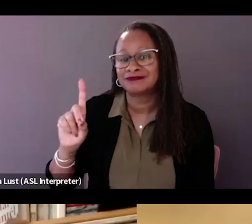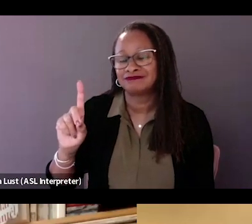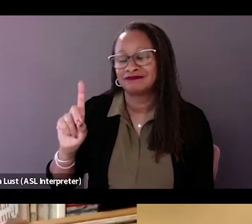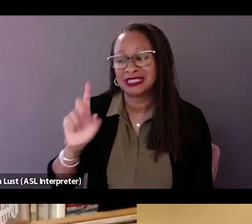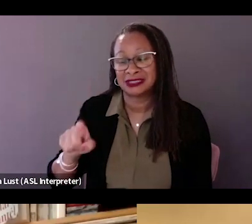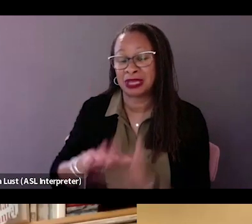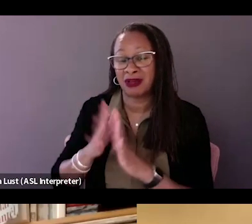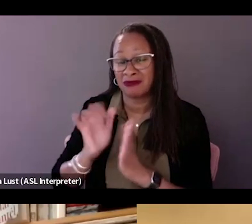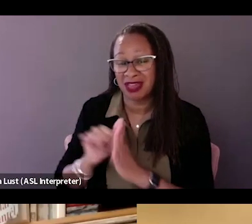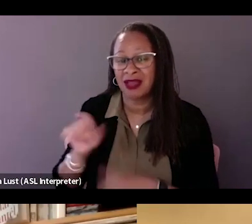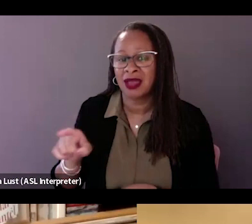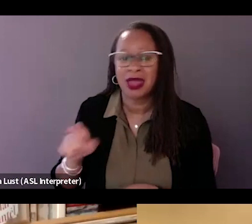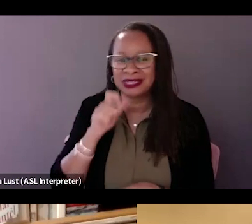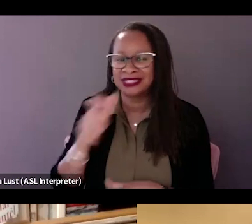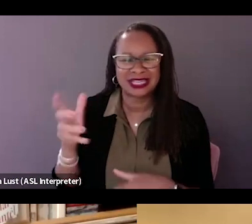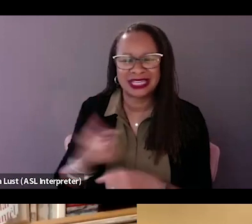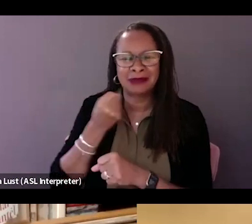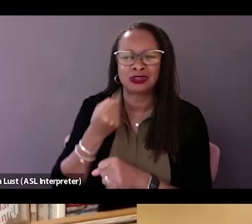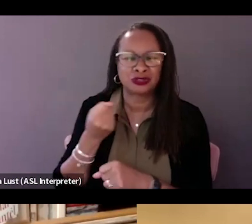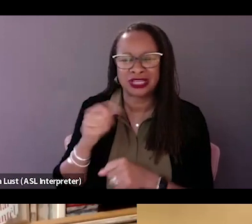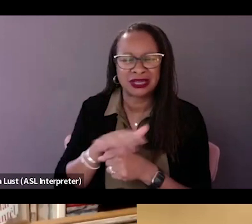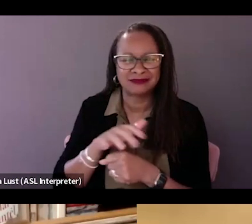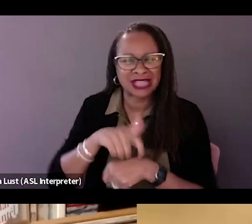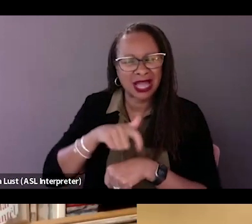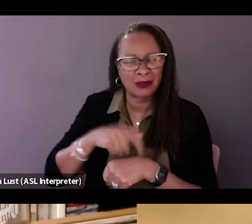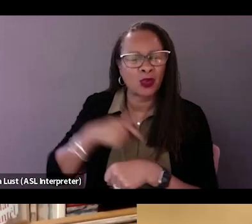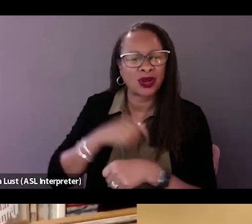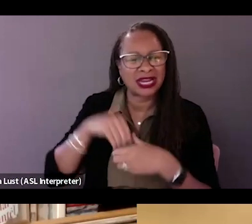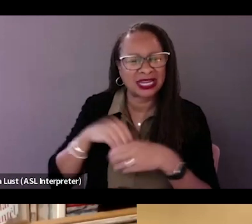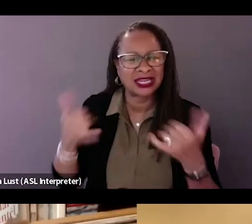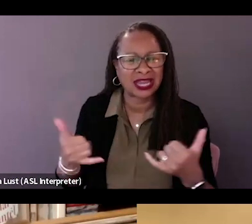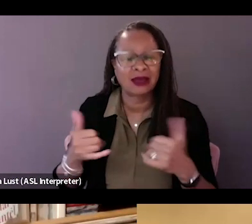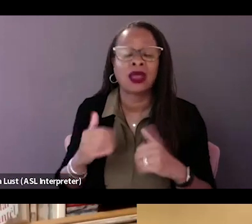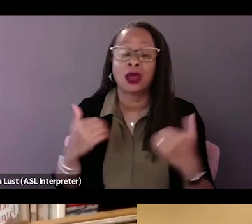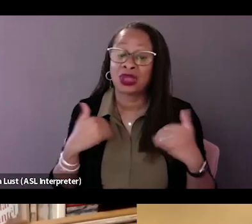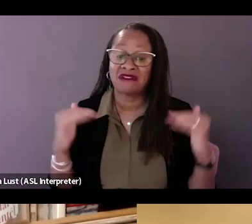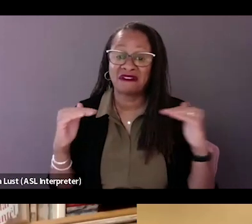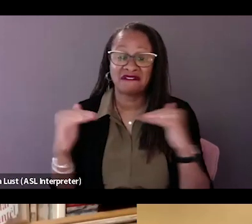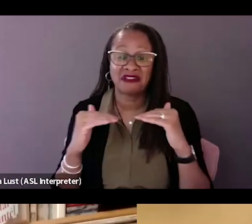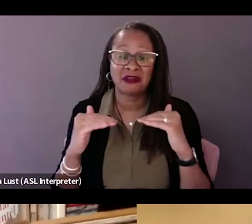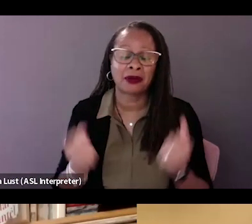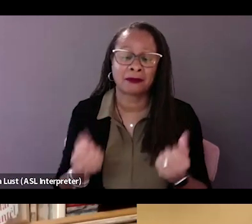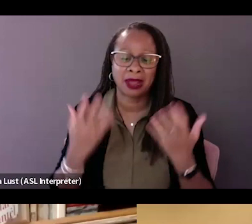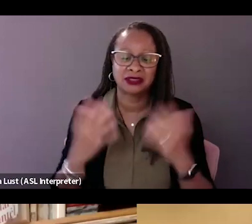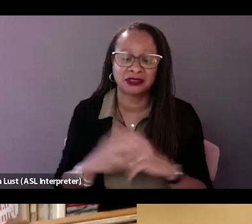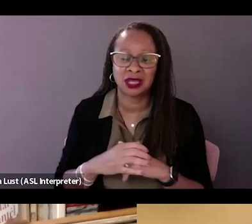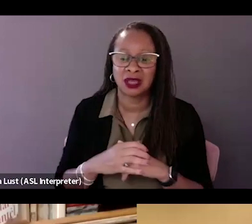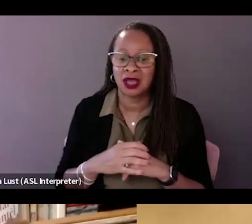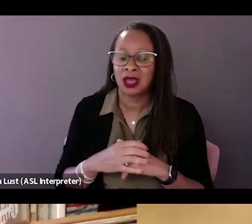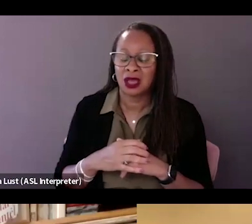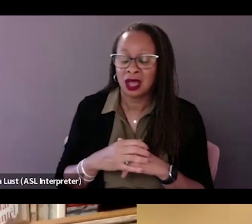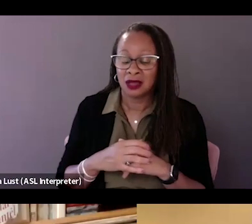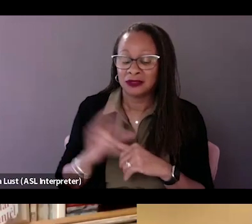doesn't begin to capture what we are in right now. There is a fair amount of the weaponization of